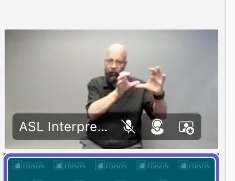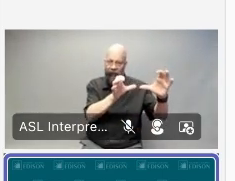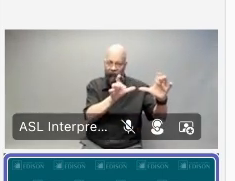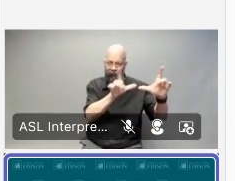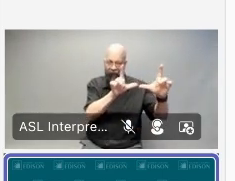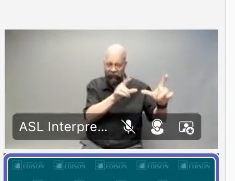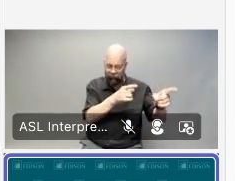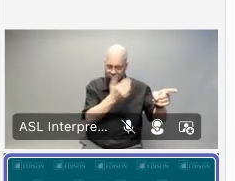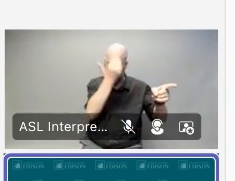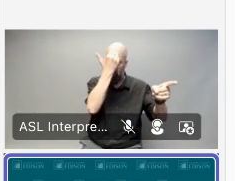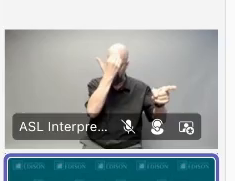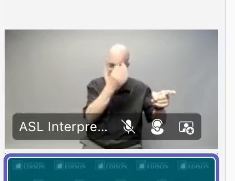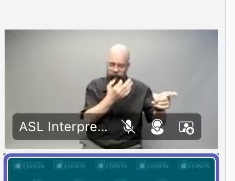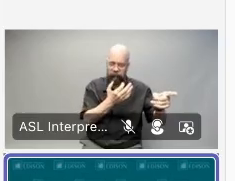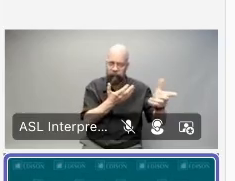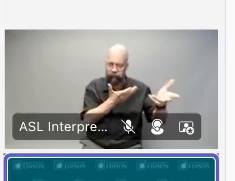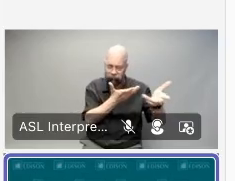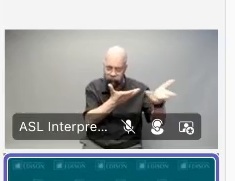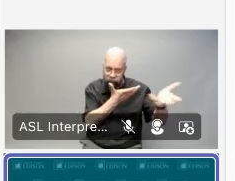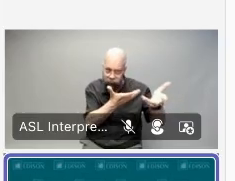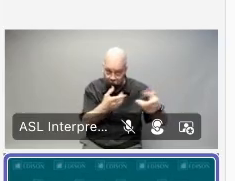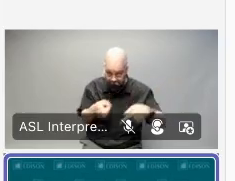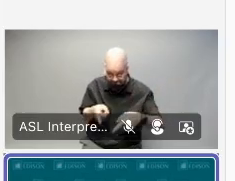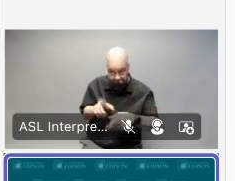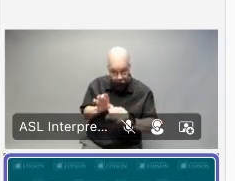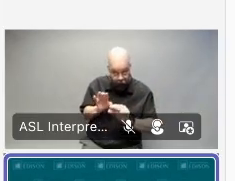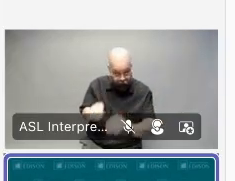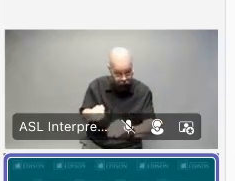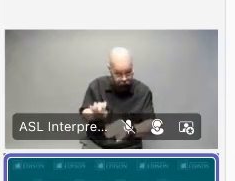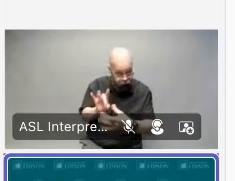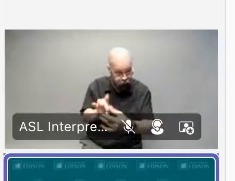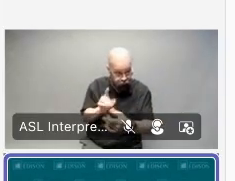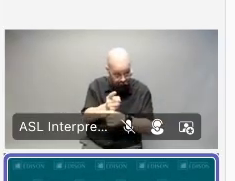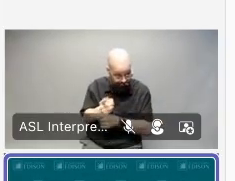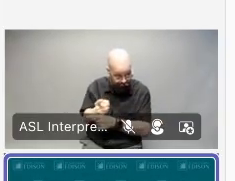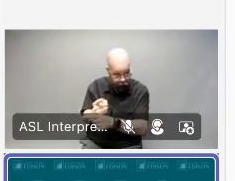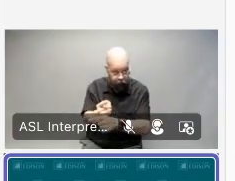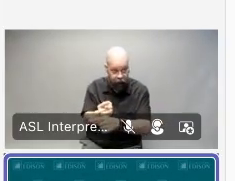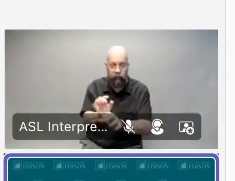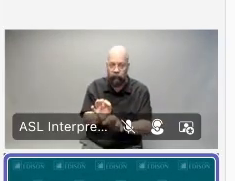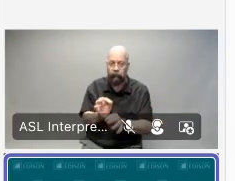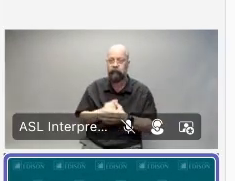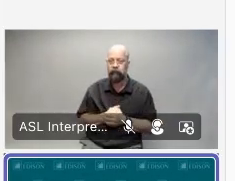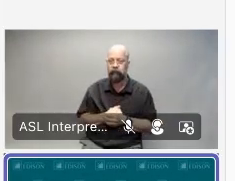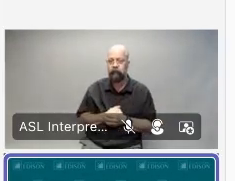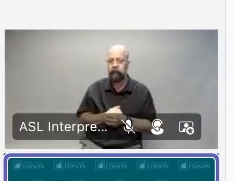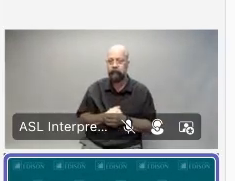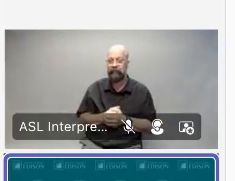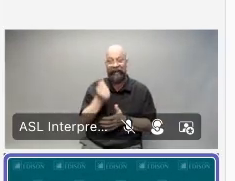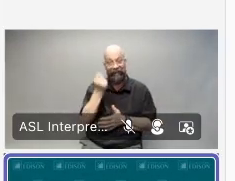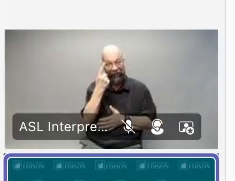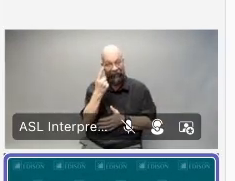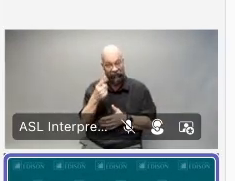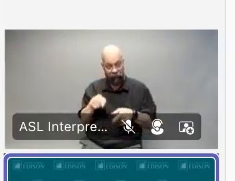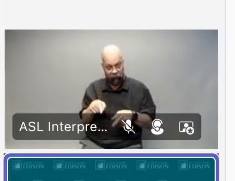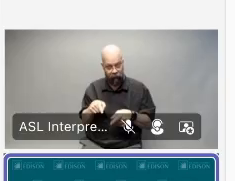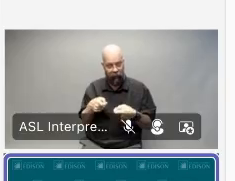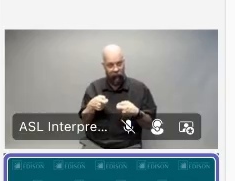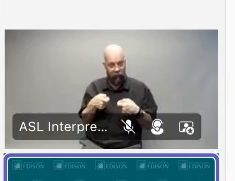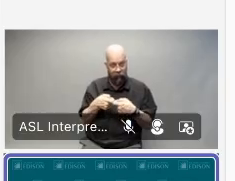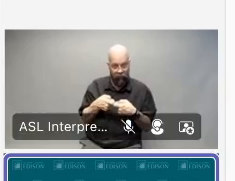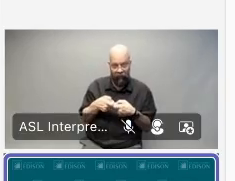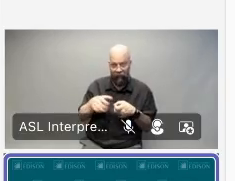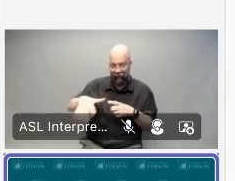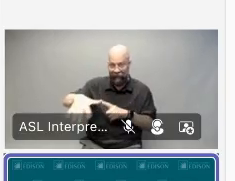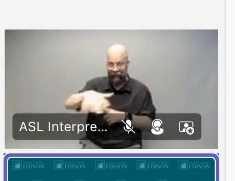the proper equipment and that it is safely installed. It's also important to understand the safety risks, especially when you're working with fuel sources